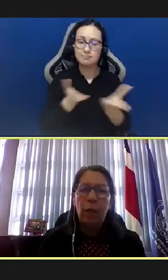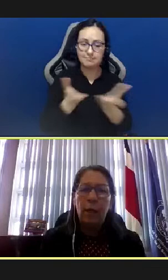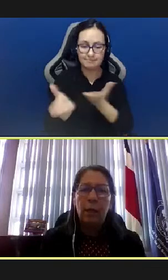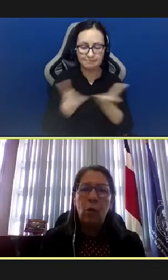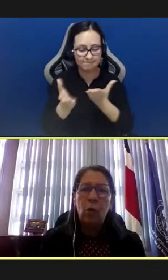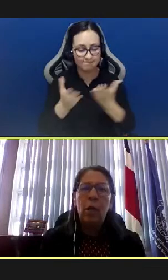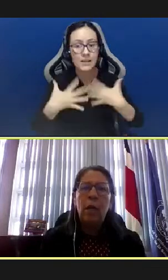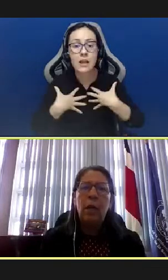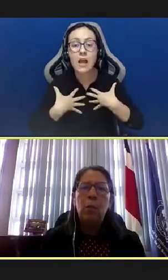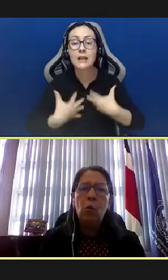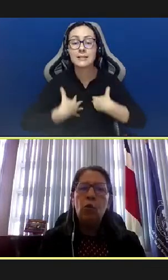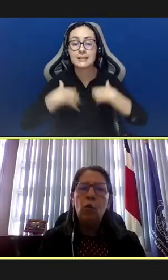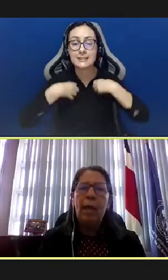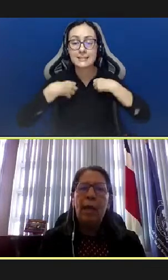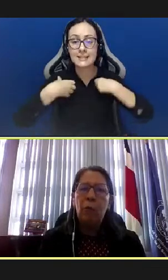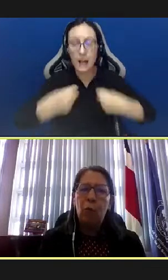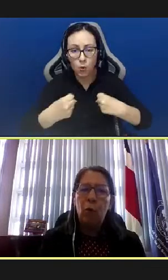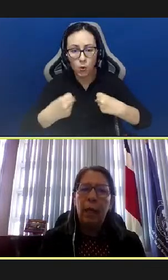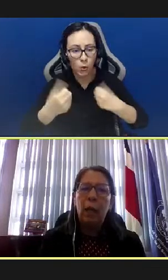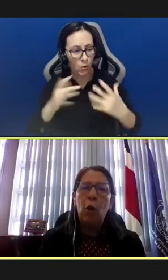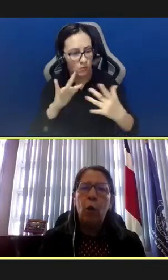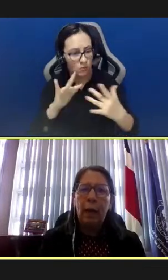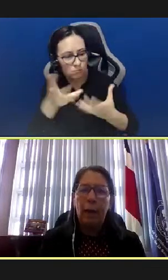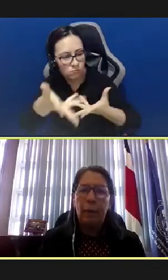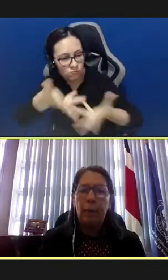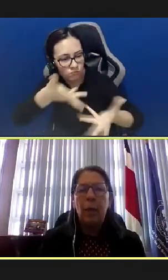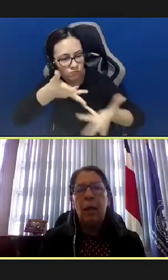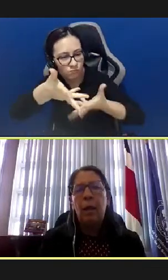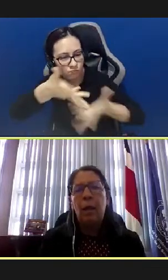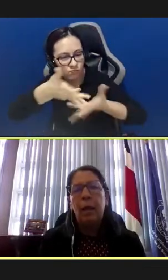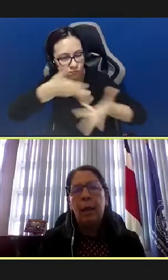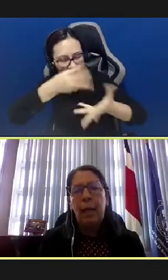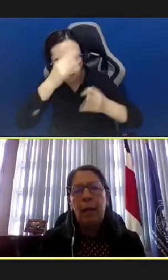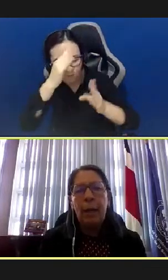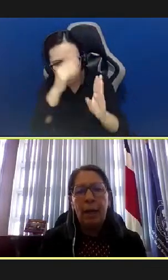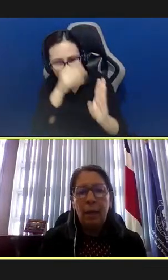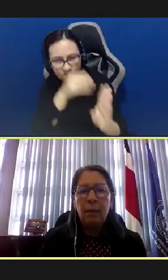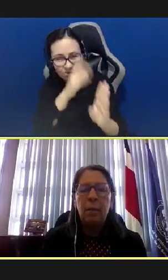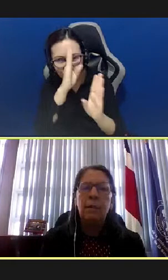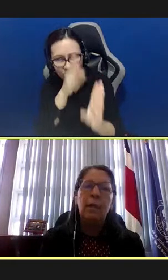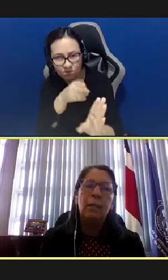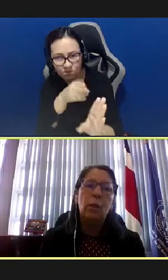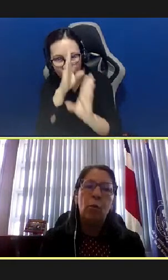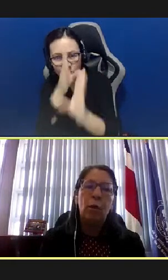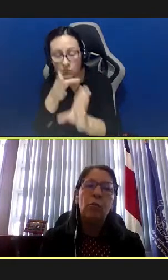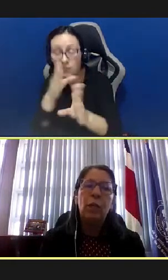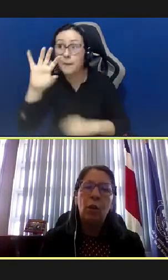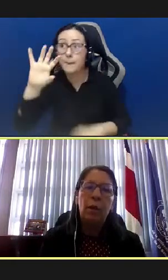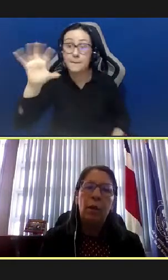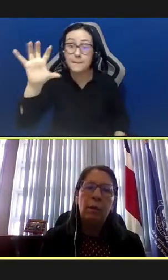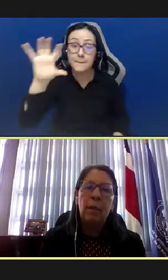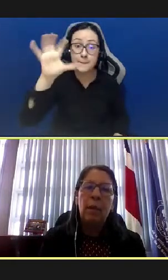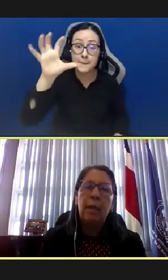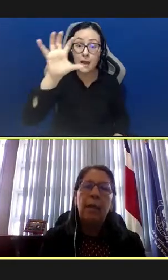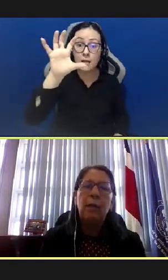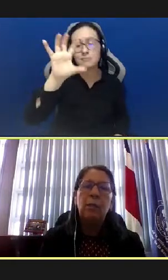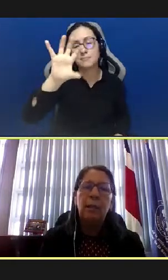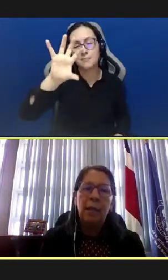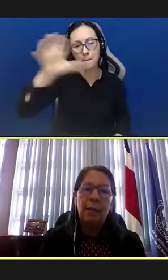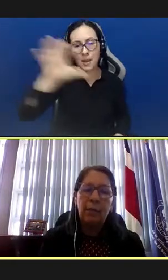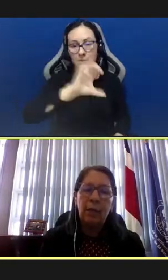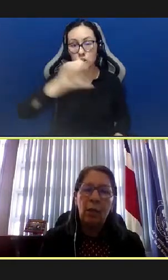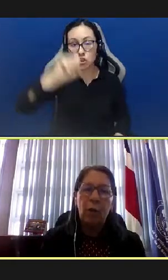healthcare services, also maintain communications infrastructure, and work with the local communities.